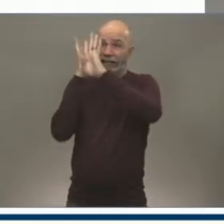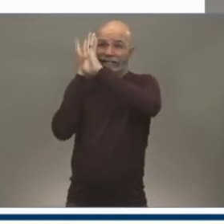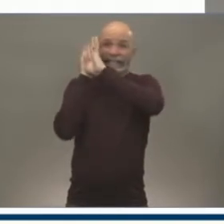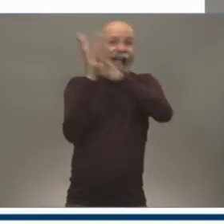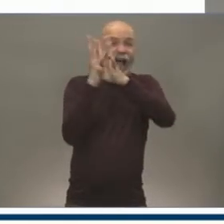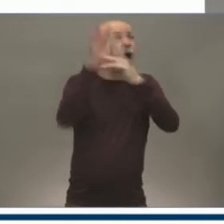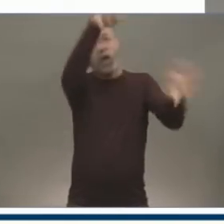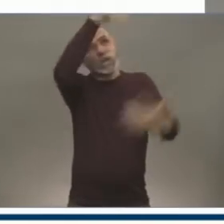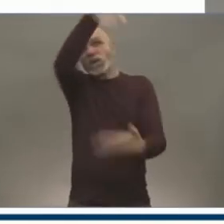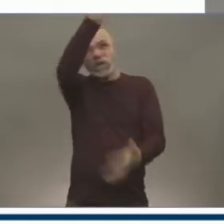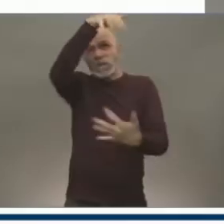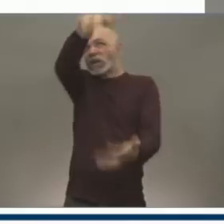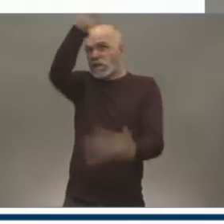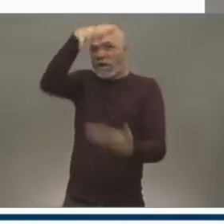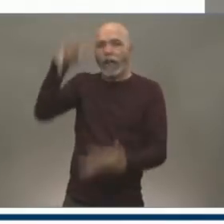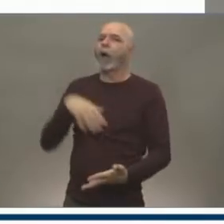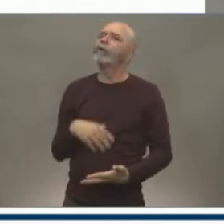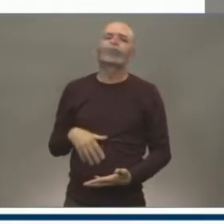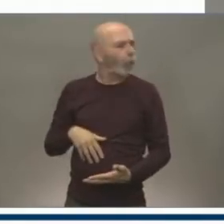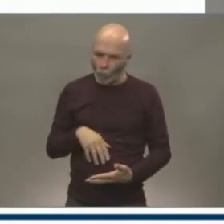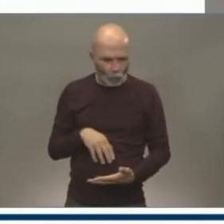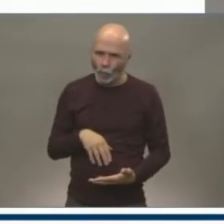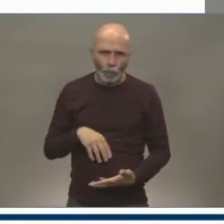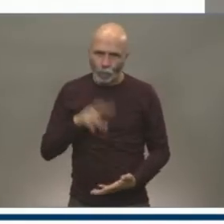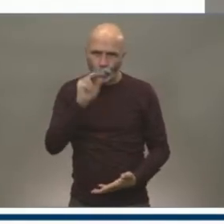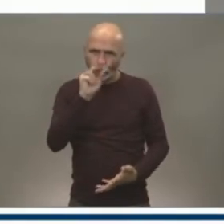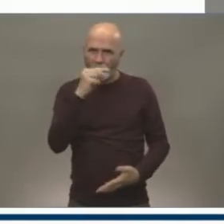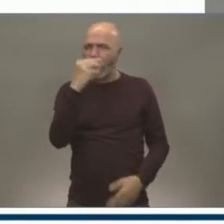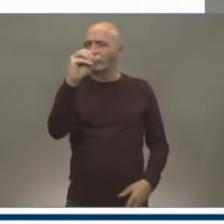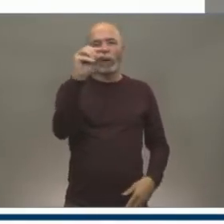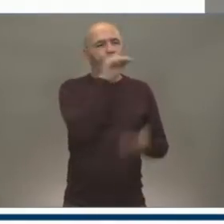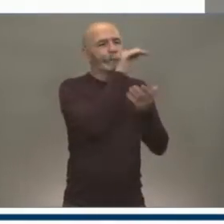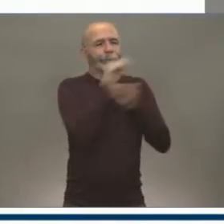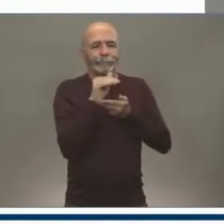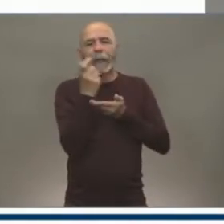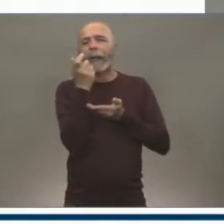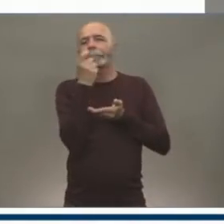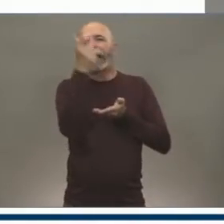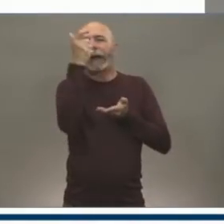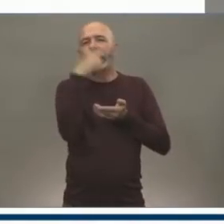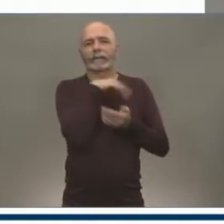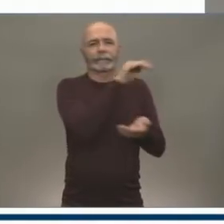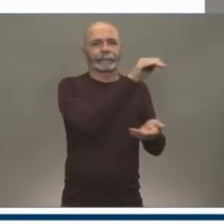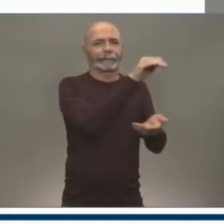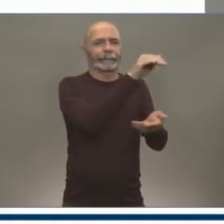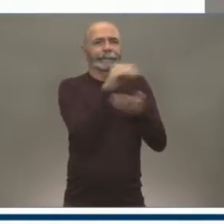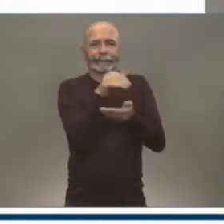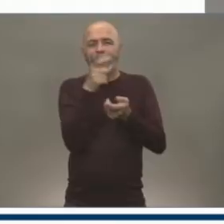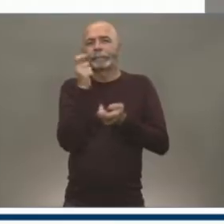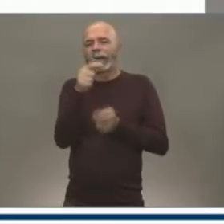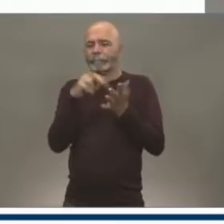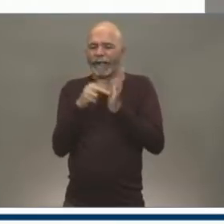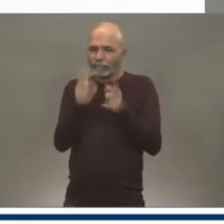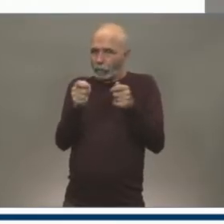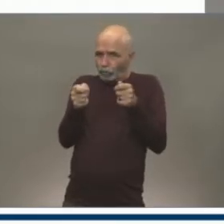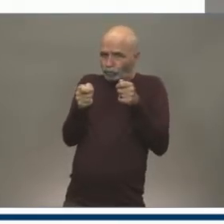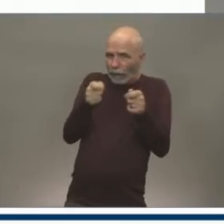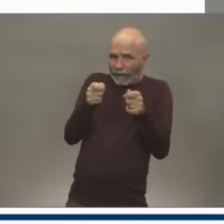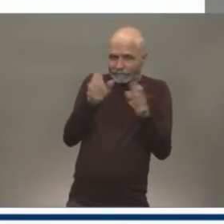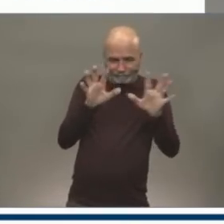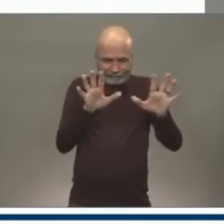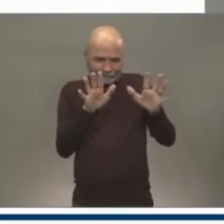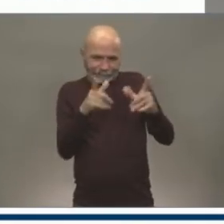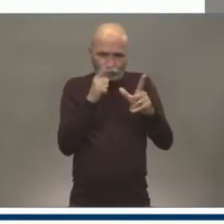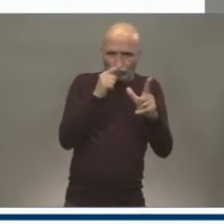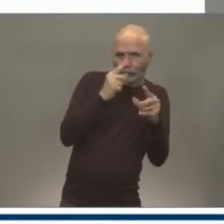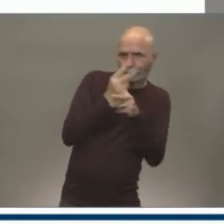important that people understand when we get vaccine, we have tightly control the supply and a very strict